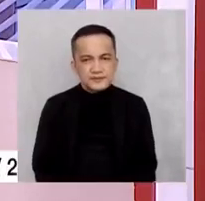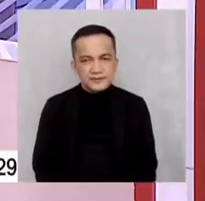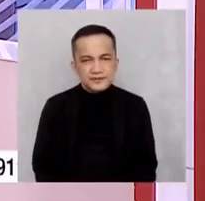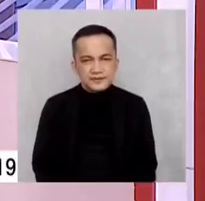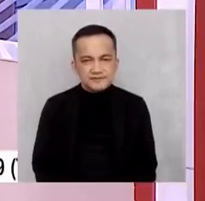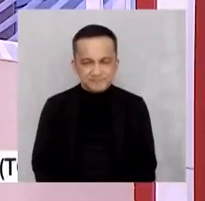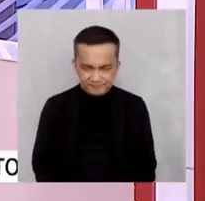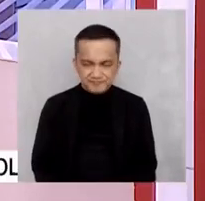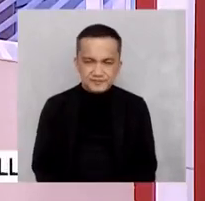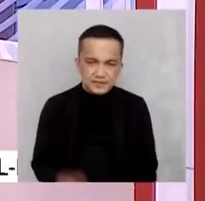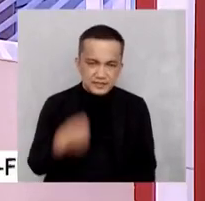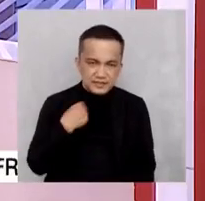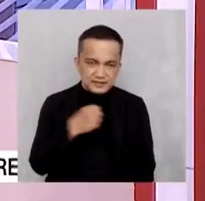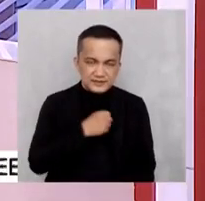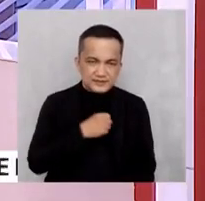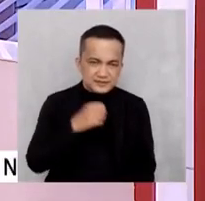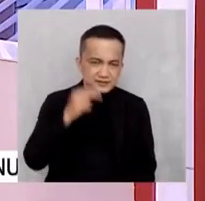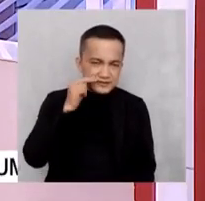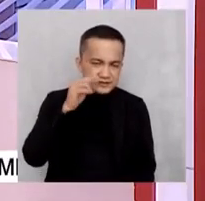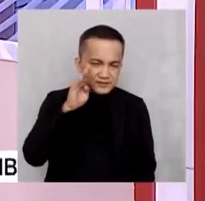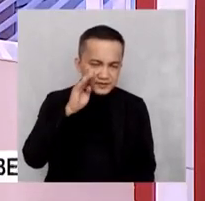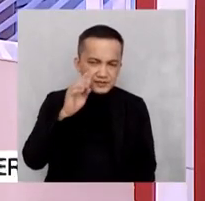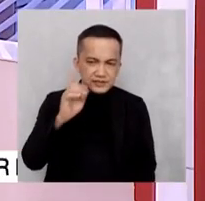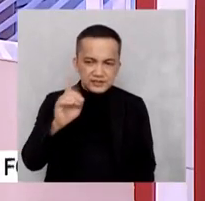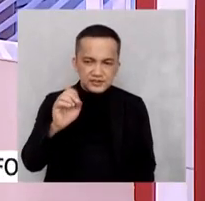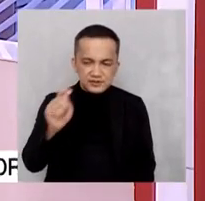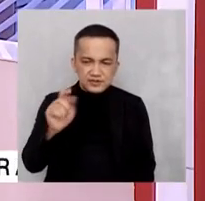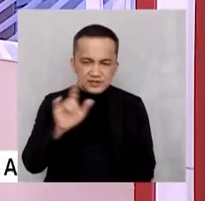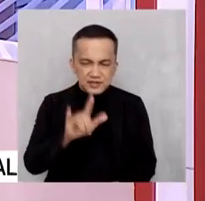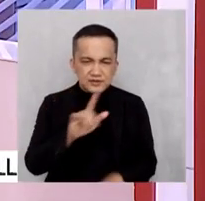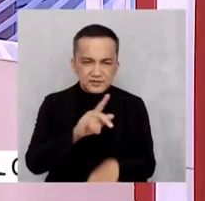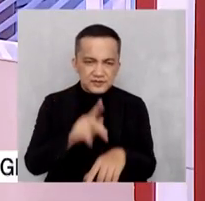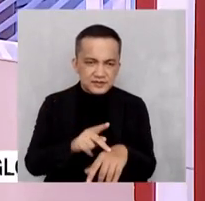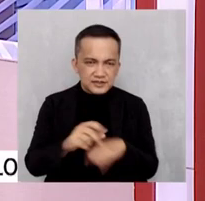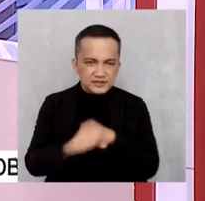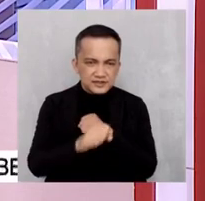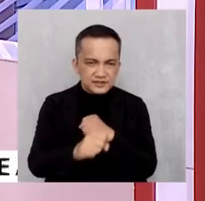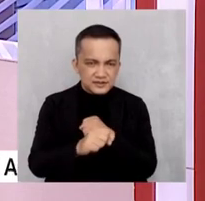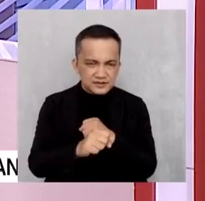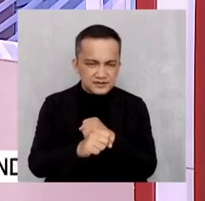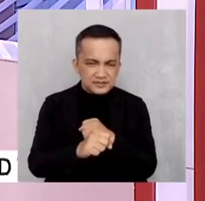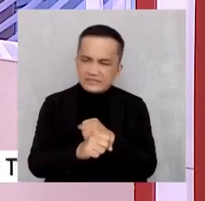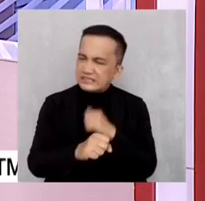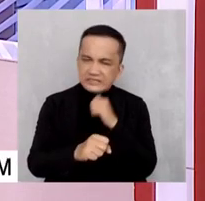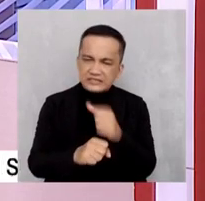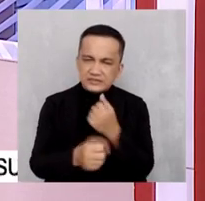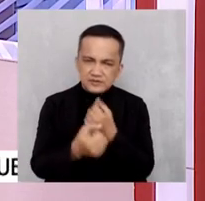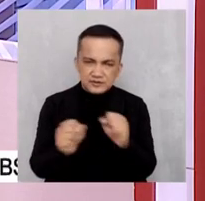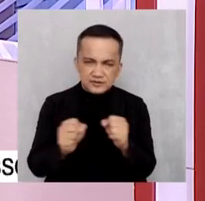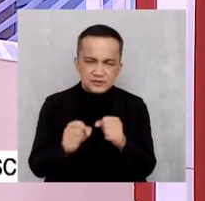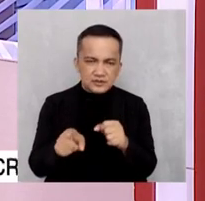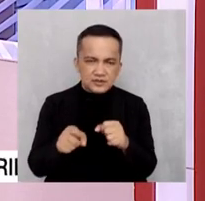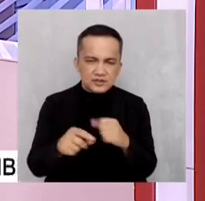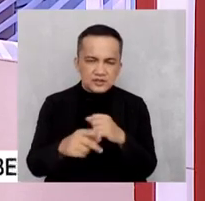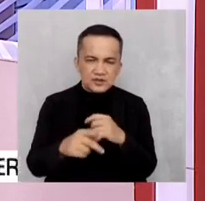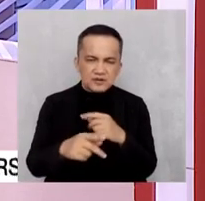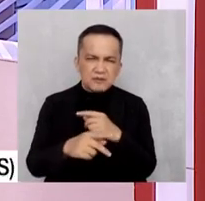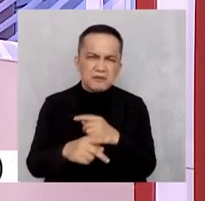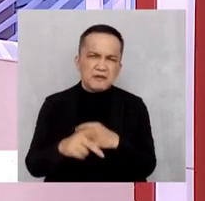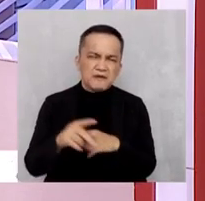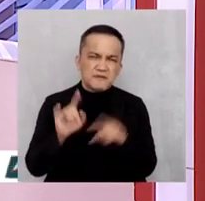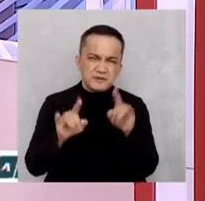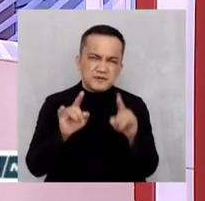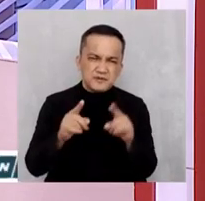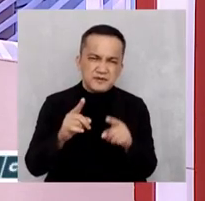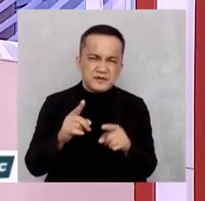Well, Senator Nancy Binay has called the tourism department's Love the Philippines campaign unsalvageable following the promotional video fiasco.